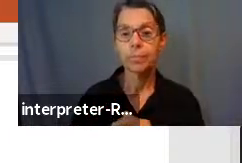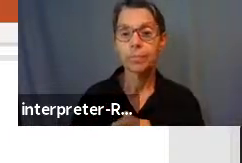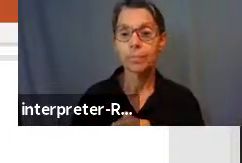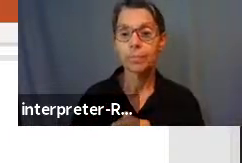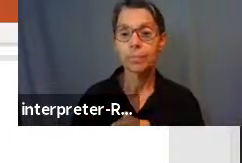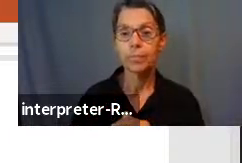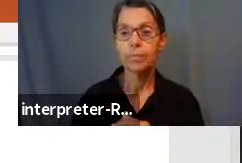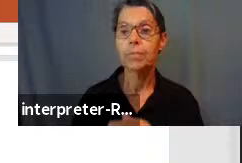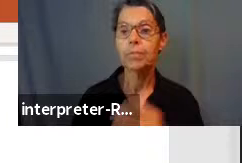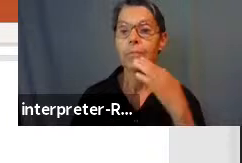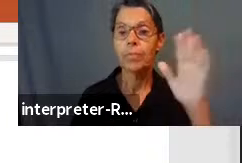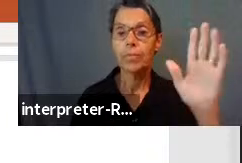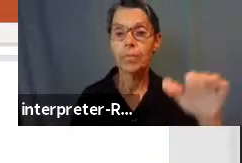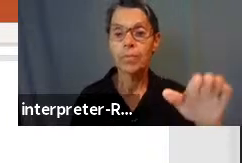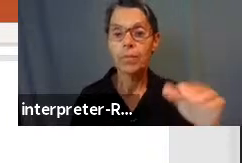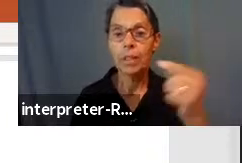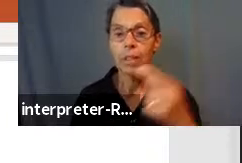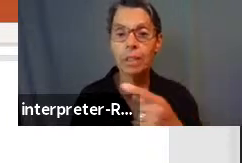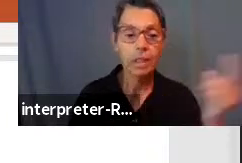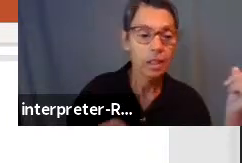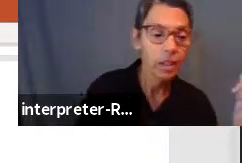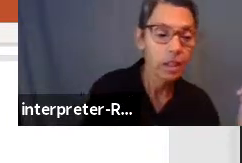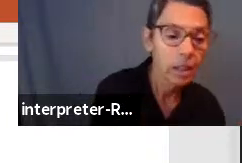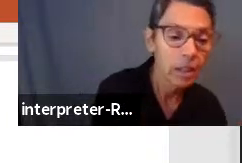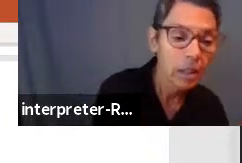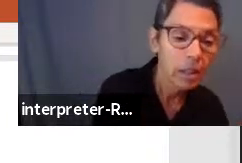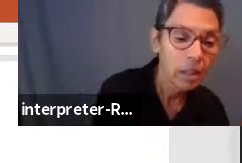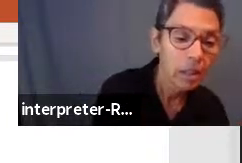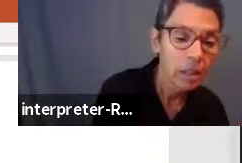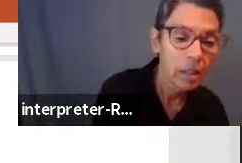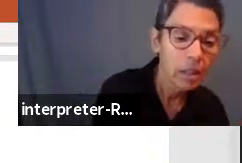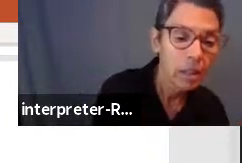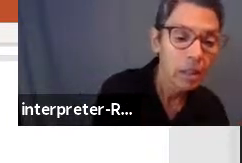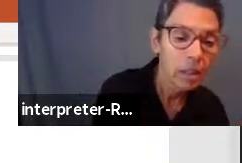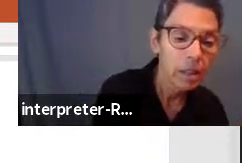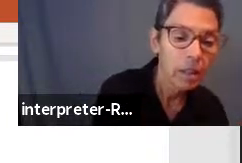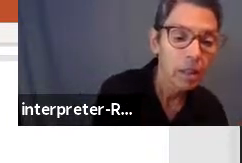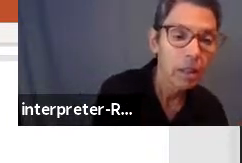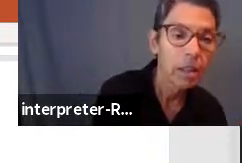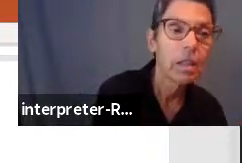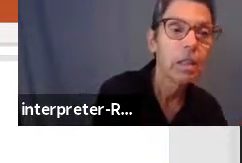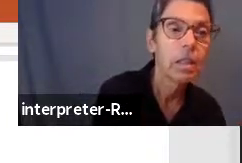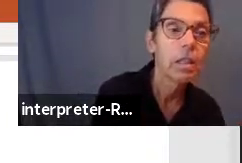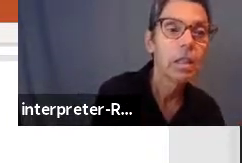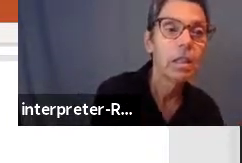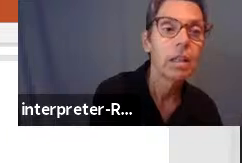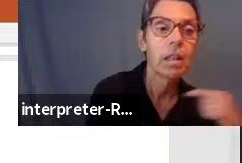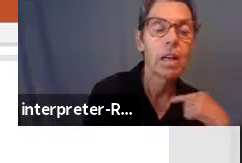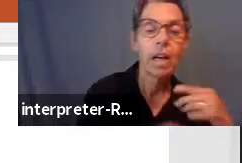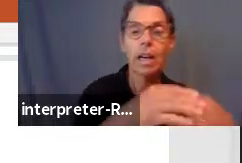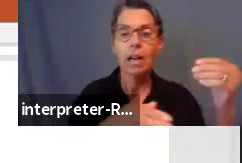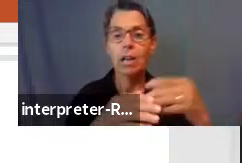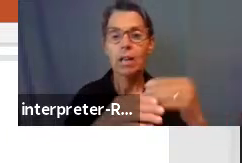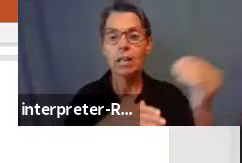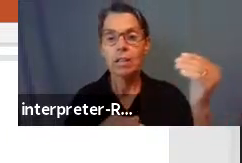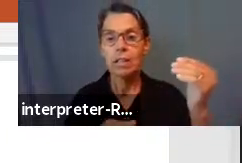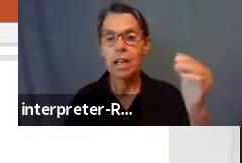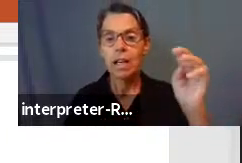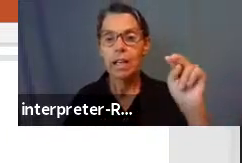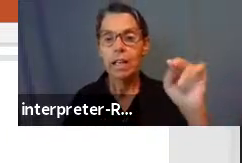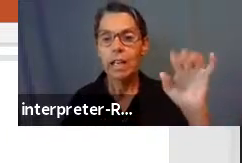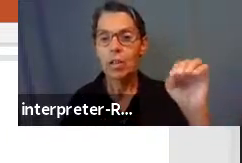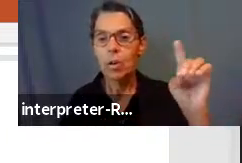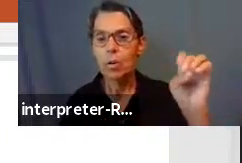Good afternoon, everyone. I bring you greetings from outside historic Nicodemus, Kansas. I am the Executive